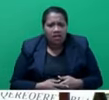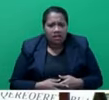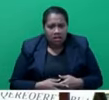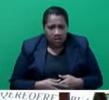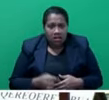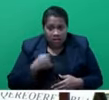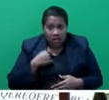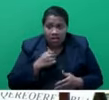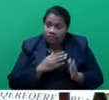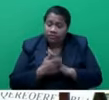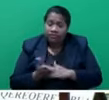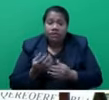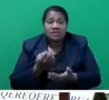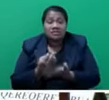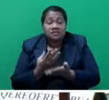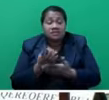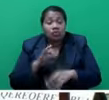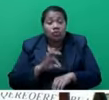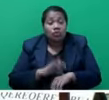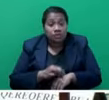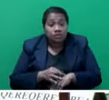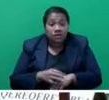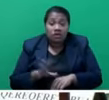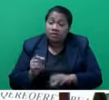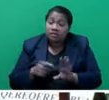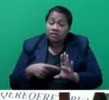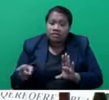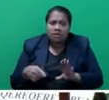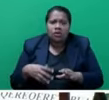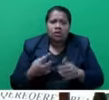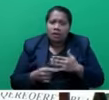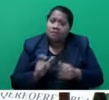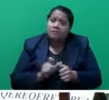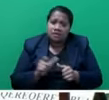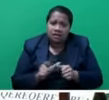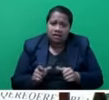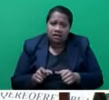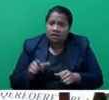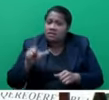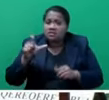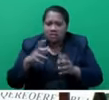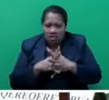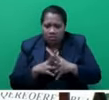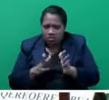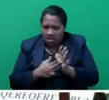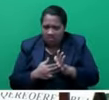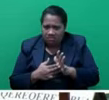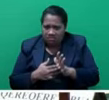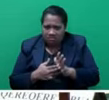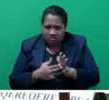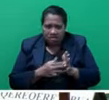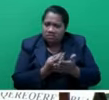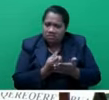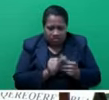I went to Sub-Savu Hospital. At least Sub-Savu Hospital from outside was better than when you go to CWM. Now, this